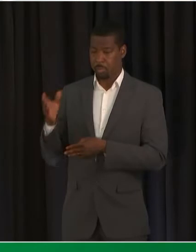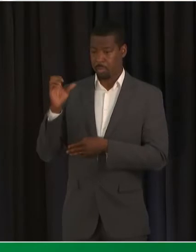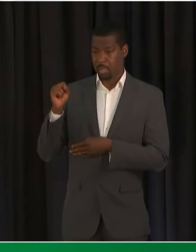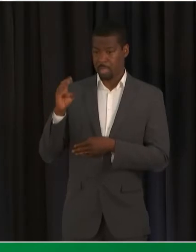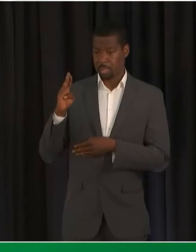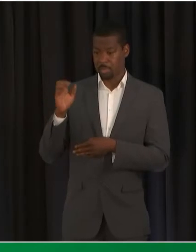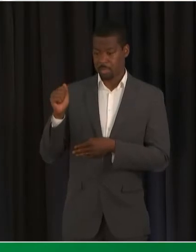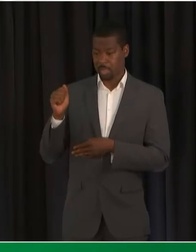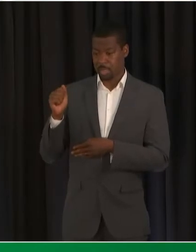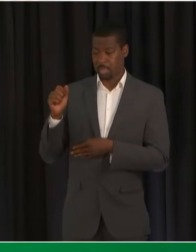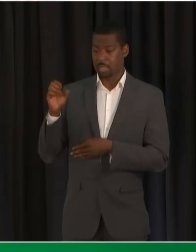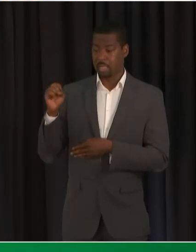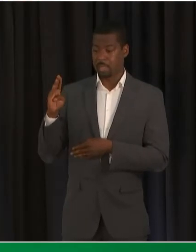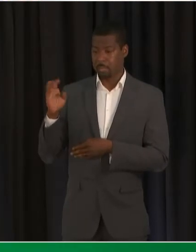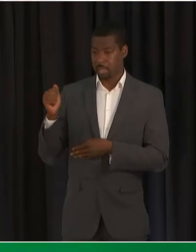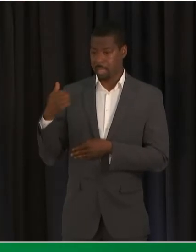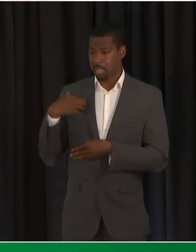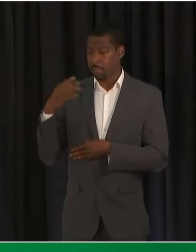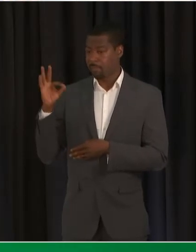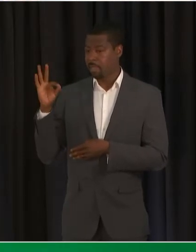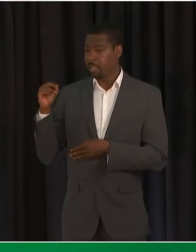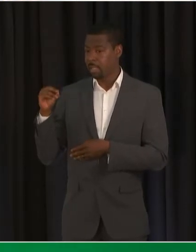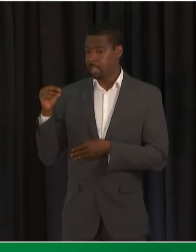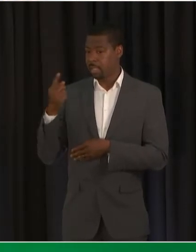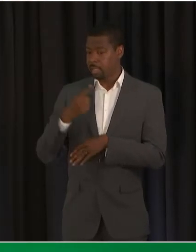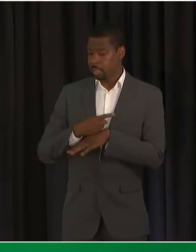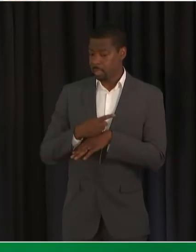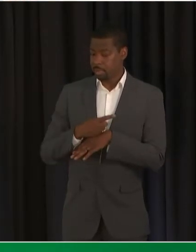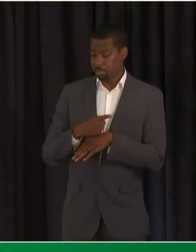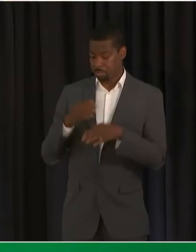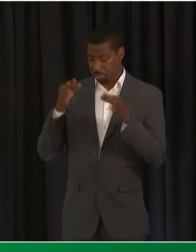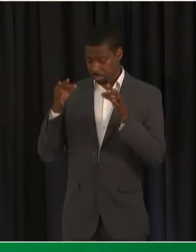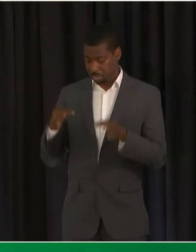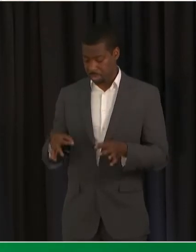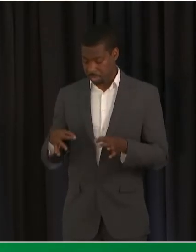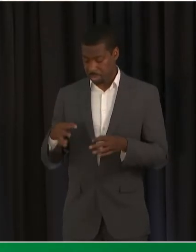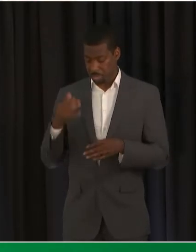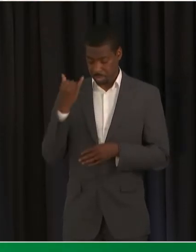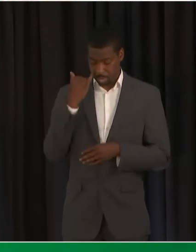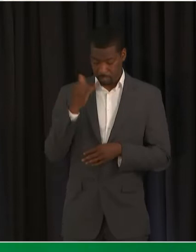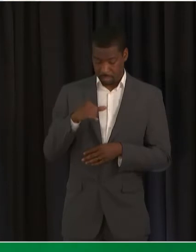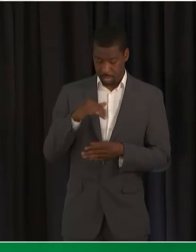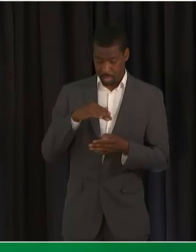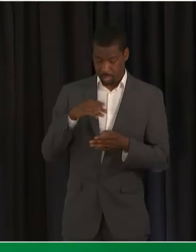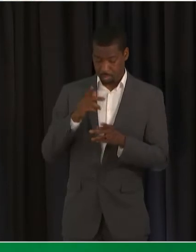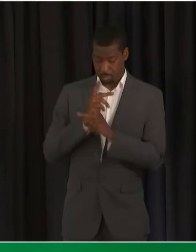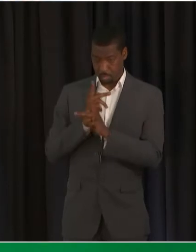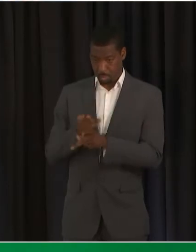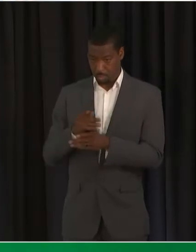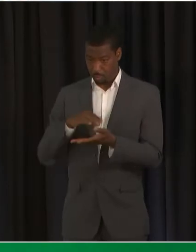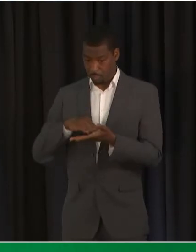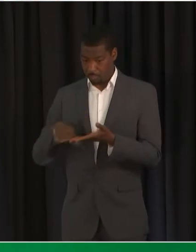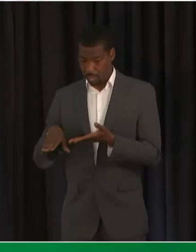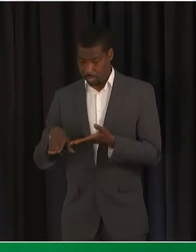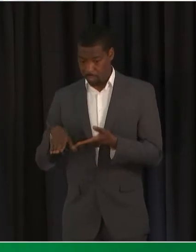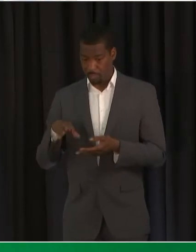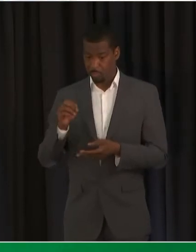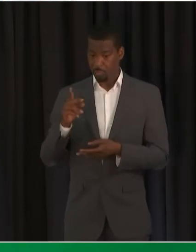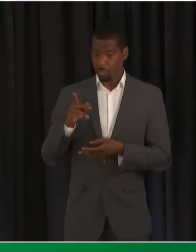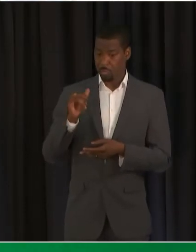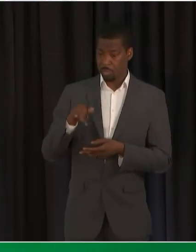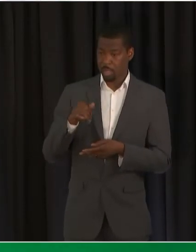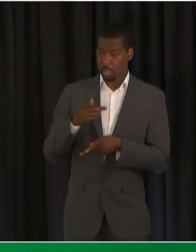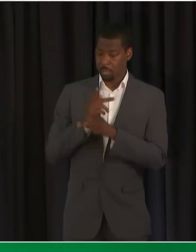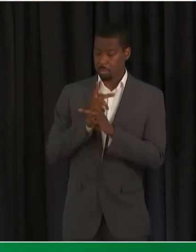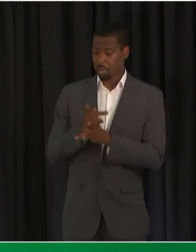SBA, who has 90 days to actually render an answer on if the loan has been fully forgiven or if the loan has